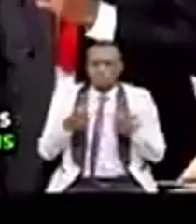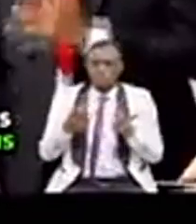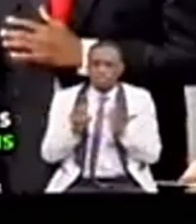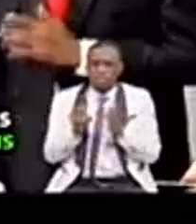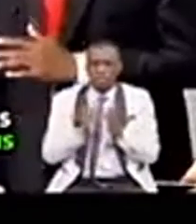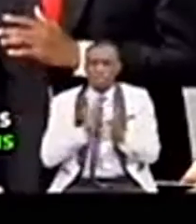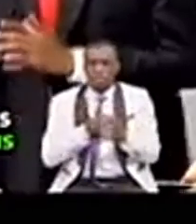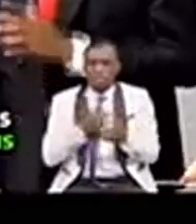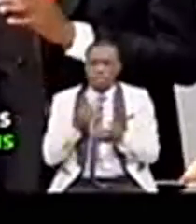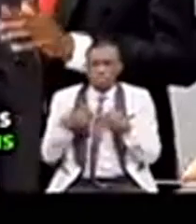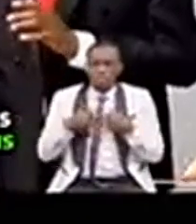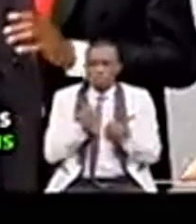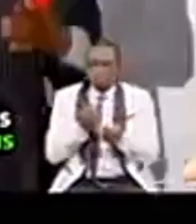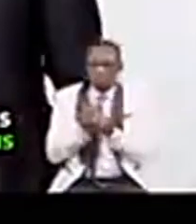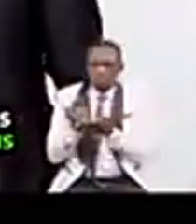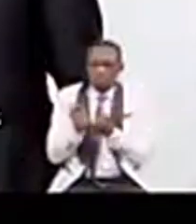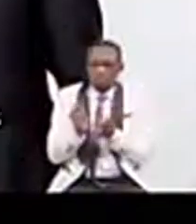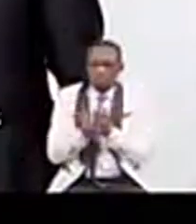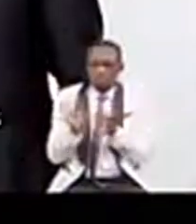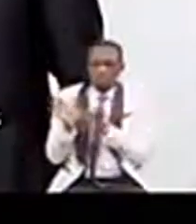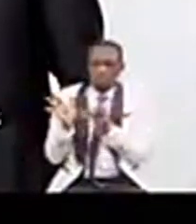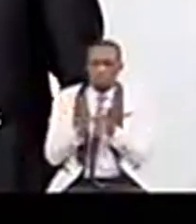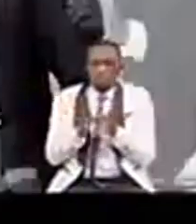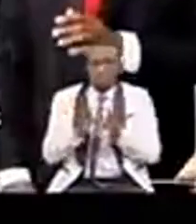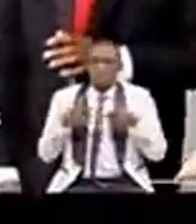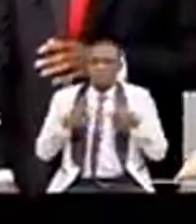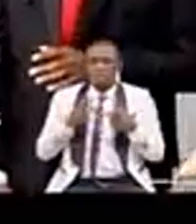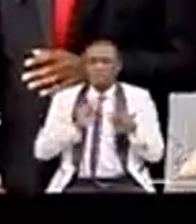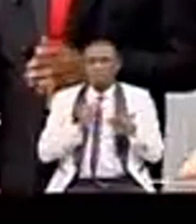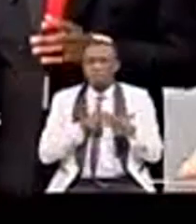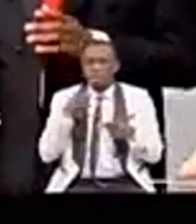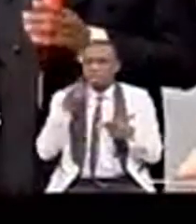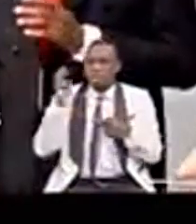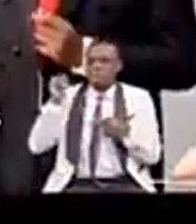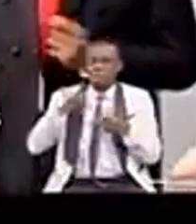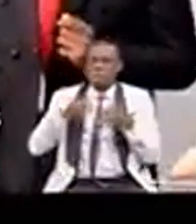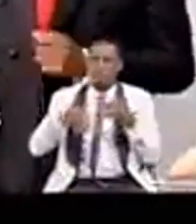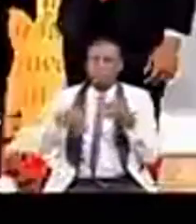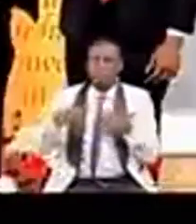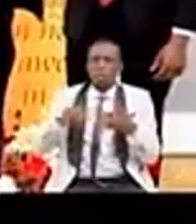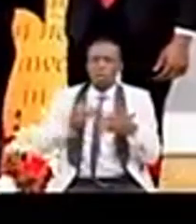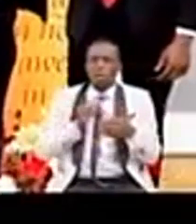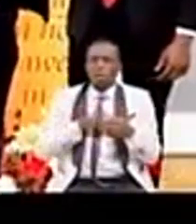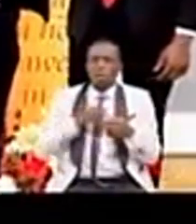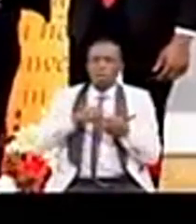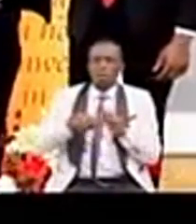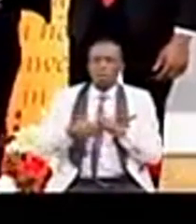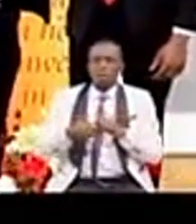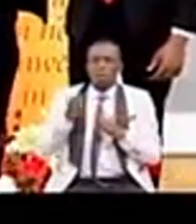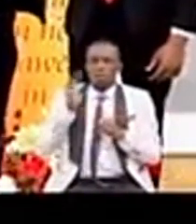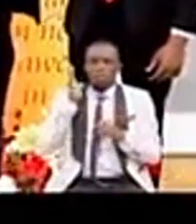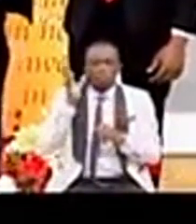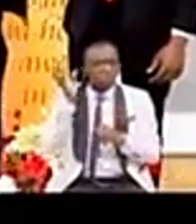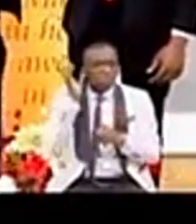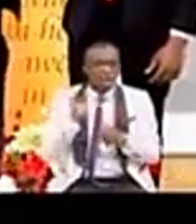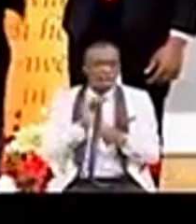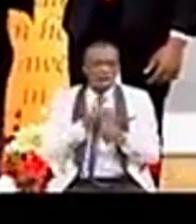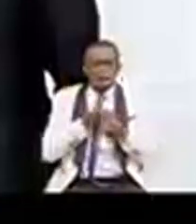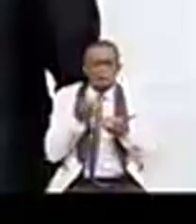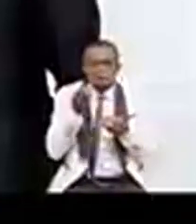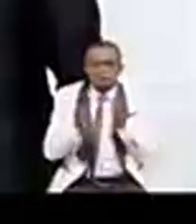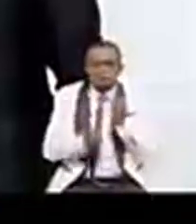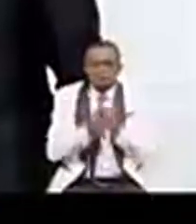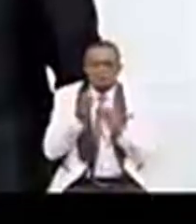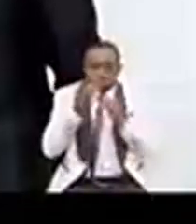right. Have a little talk with Jesus, tell him all about our troubles, hear our